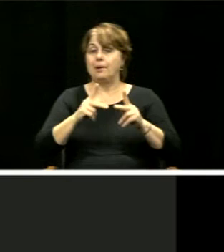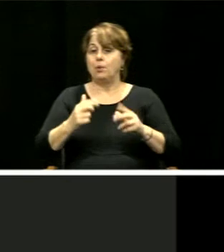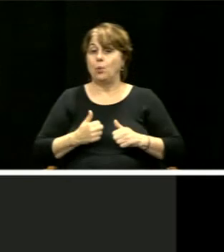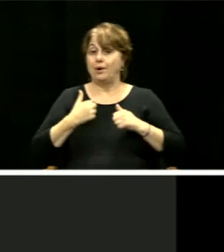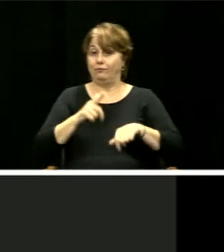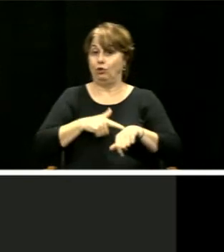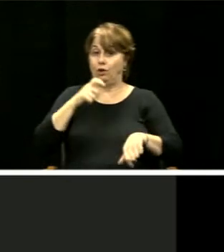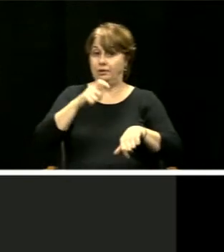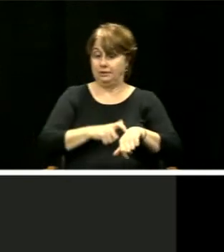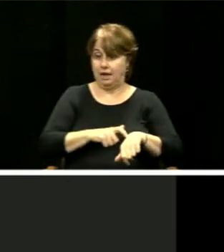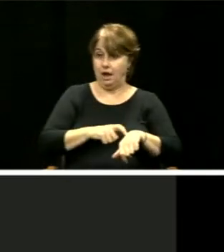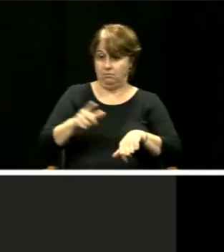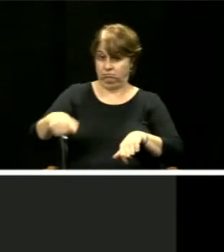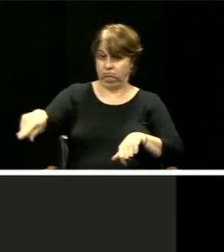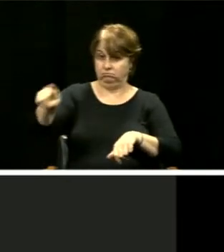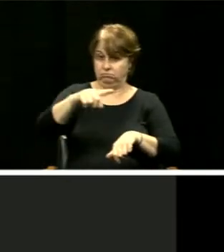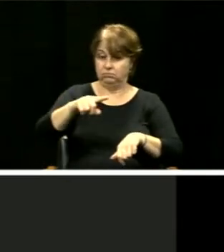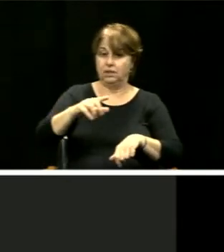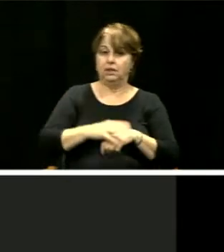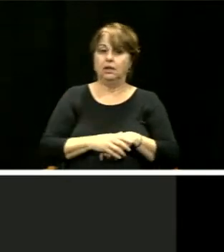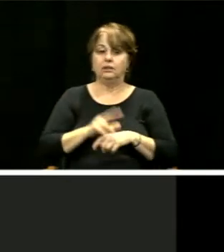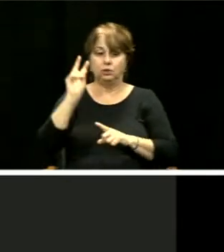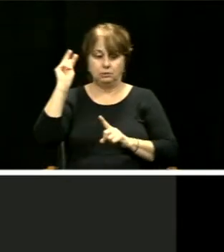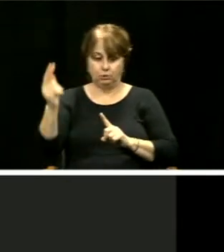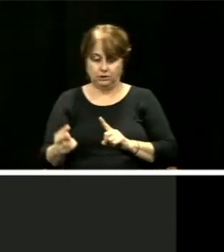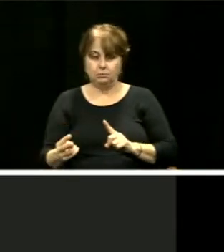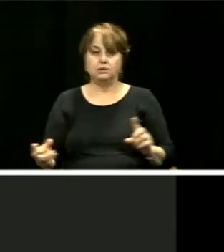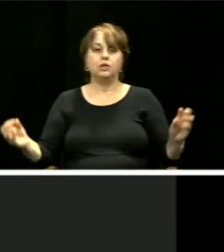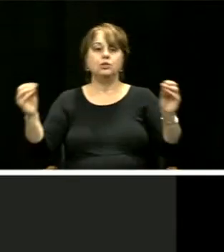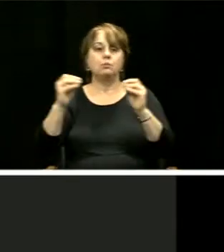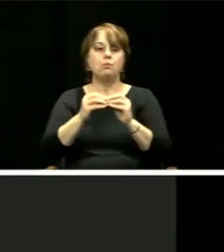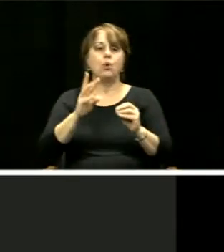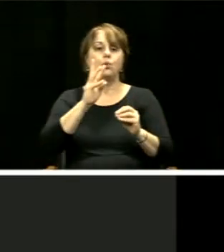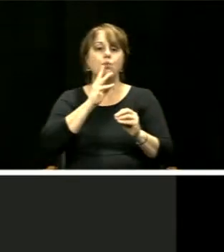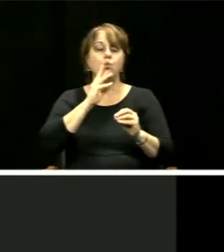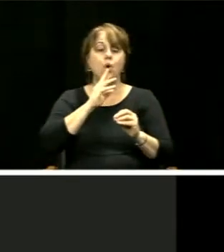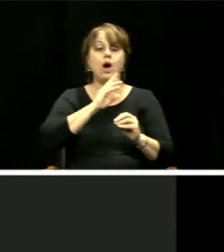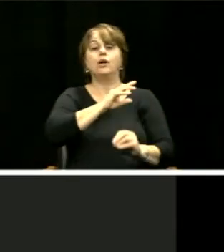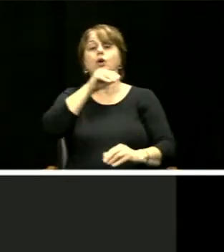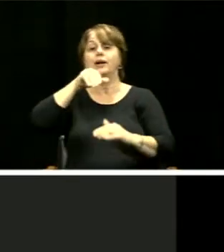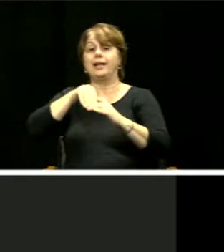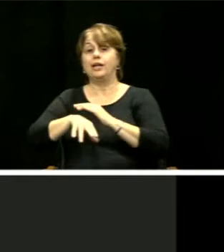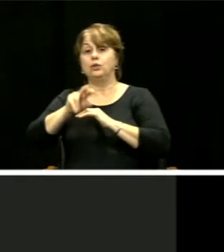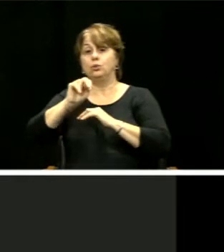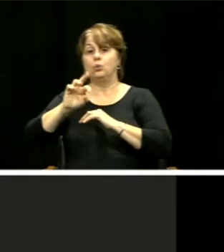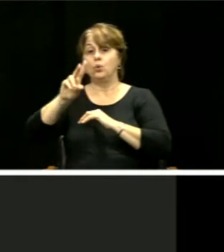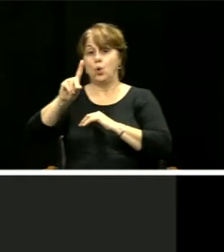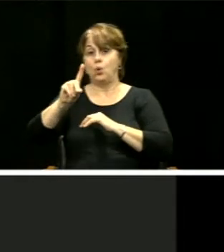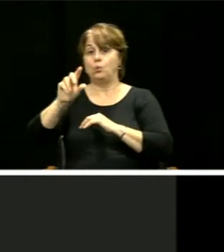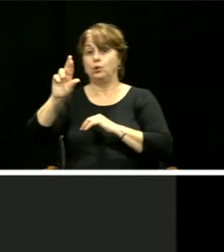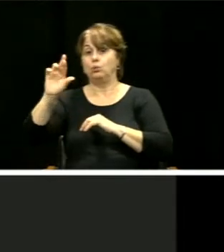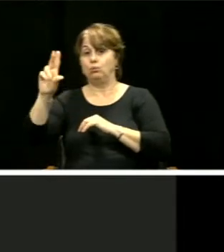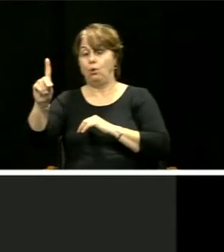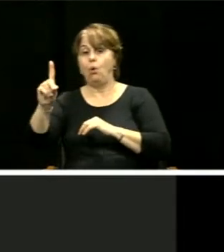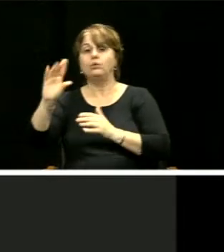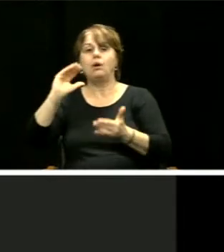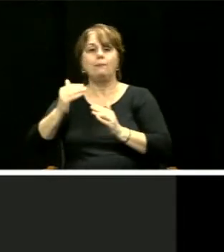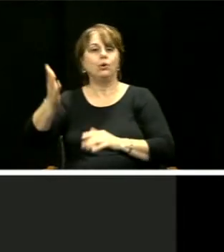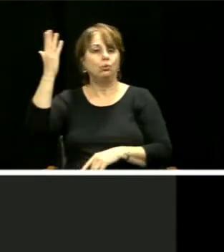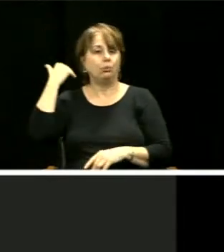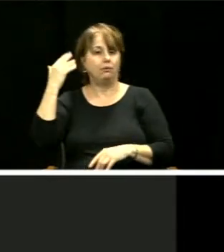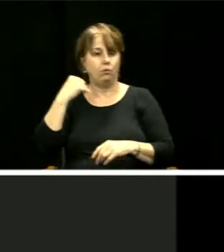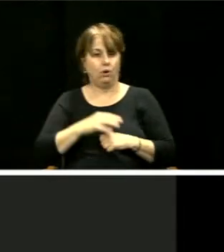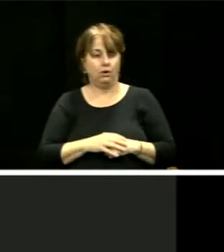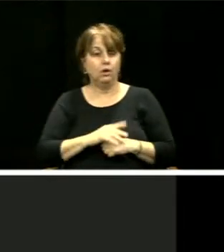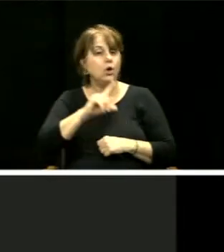there's a perception that there's a lot more water getting to Norwood Road than there used to be. Not just when